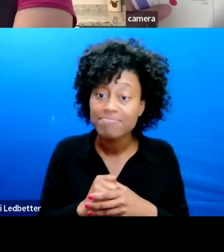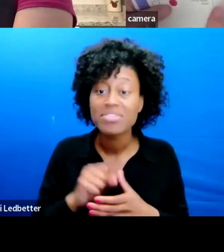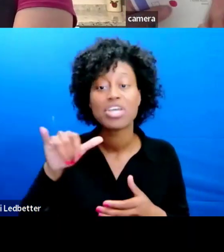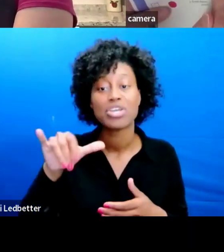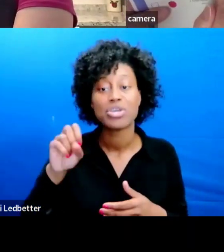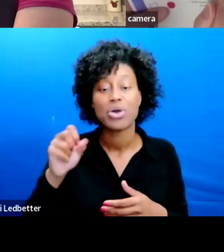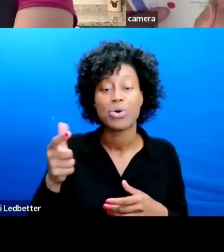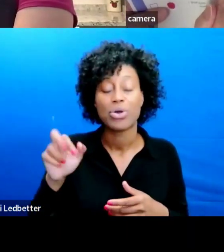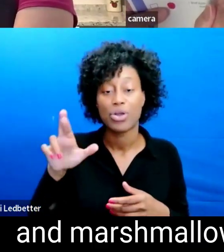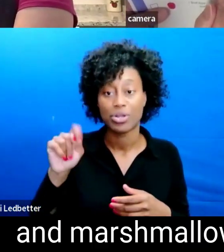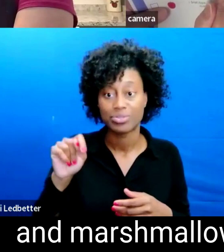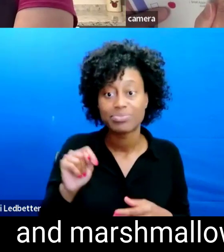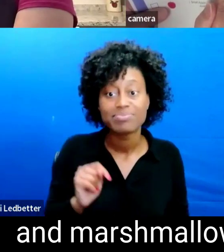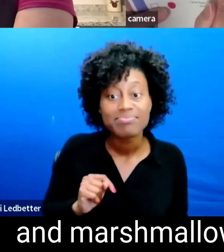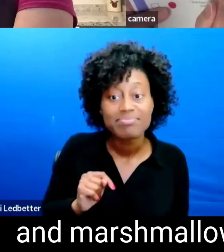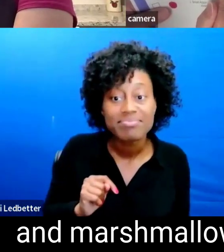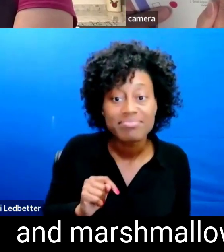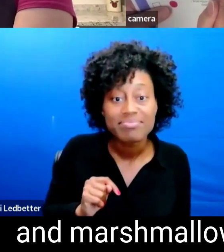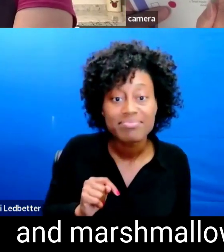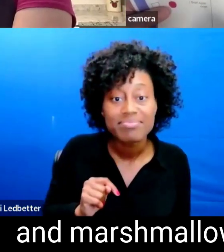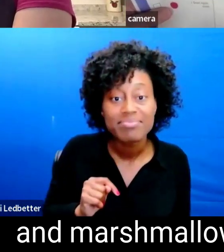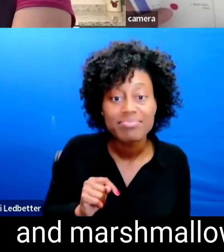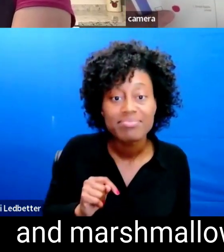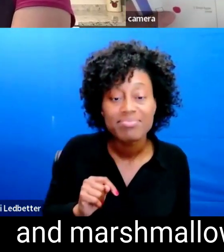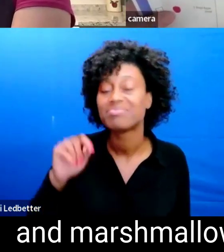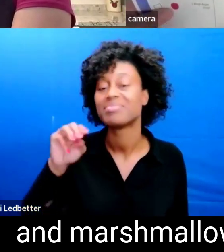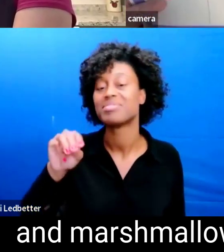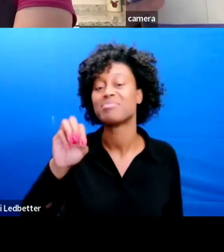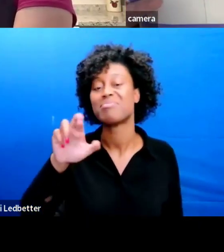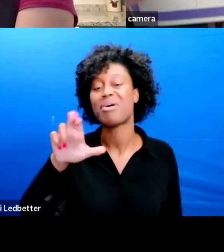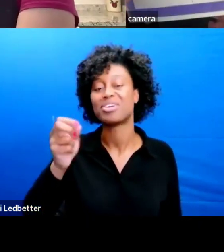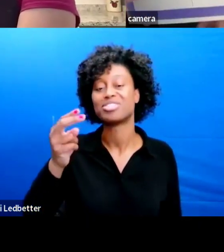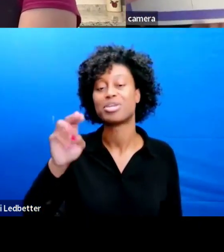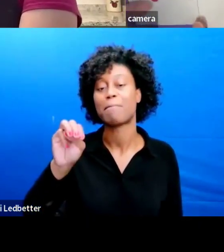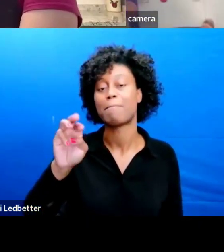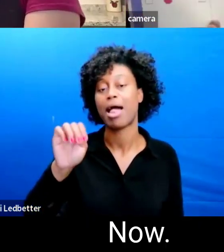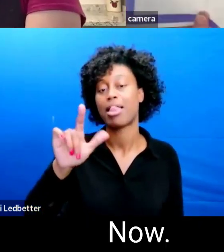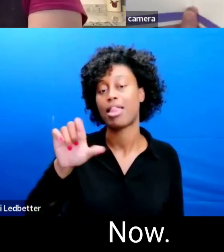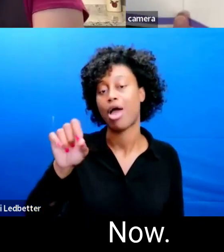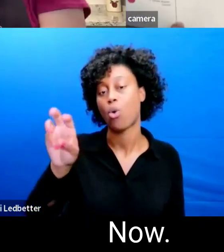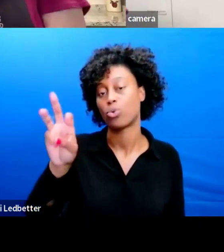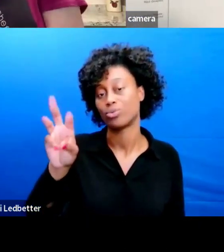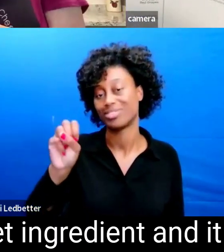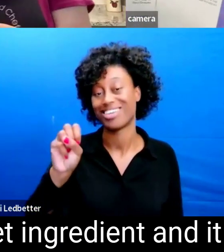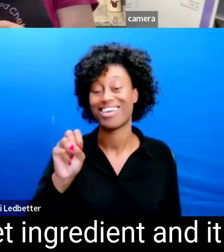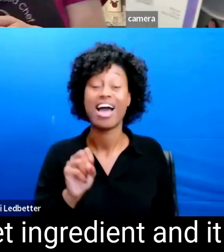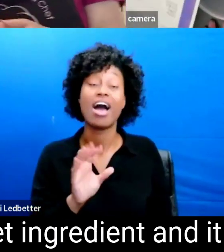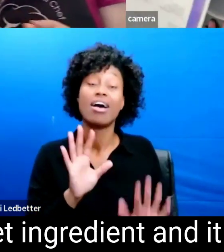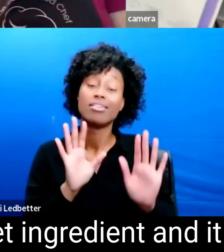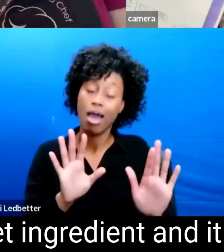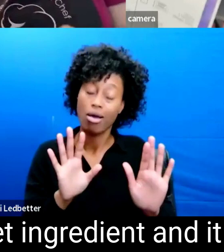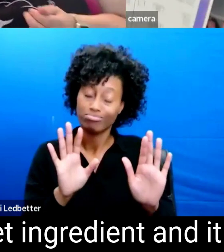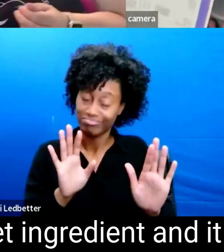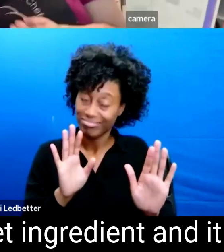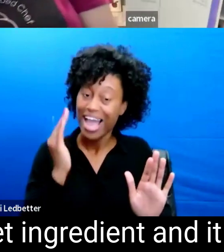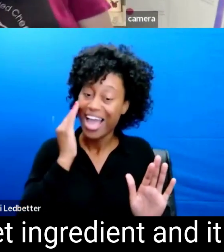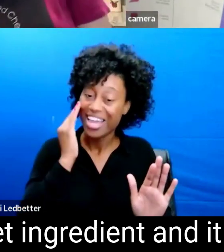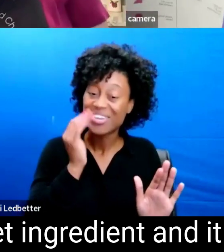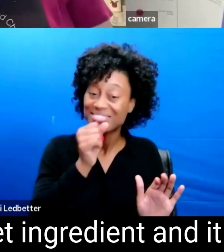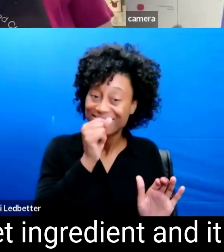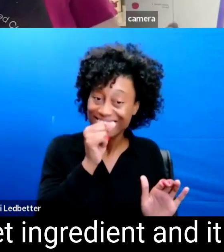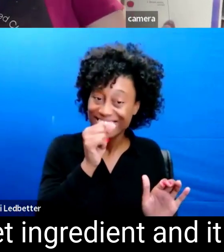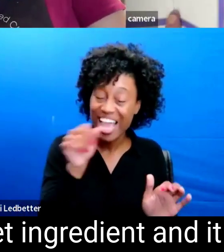yogurt, and marshmallows. Now, yeah, I know it's a secret